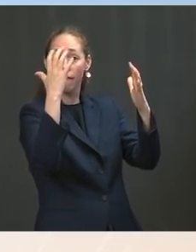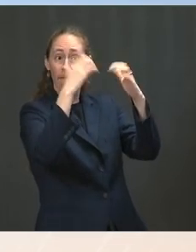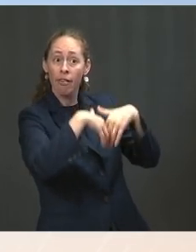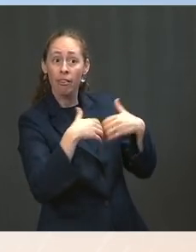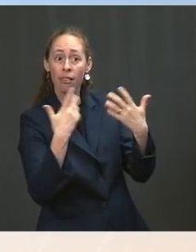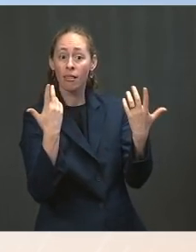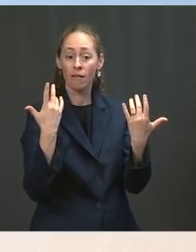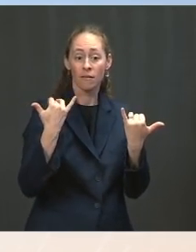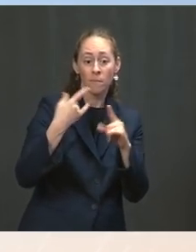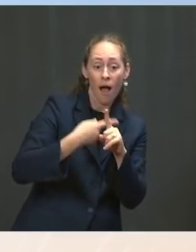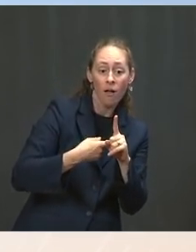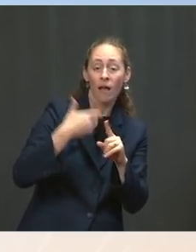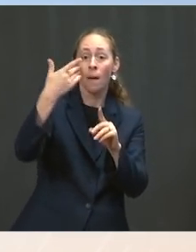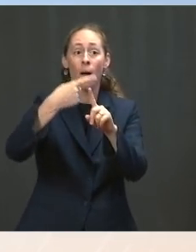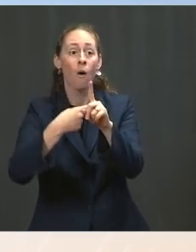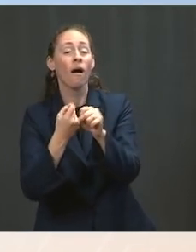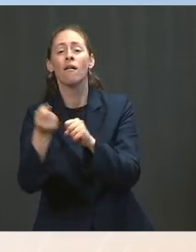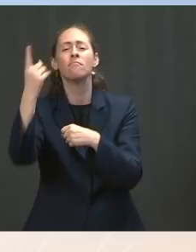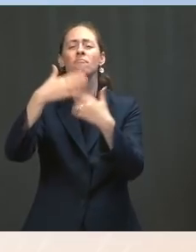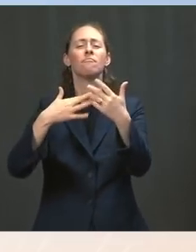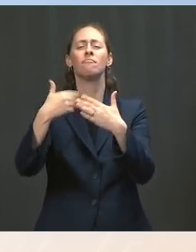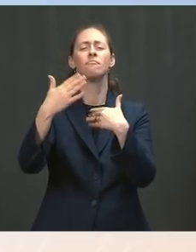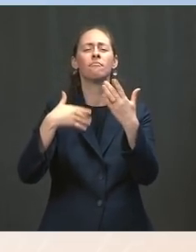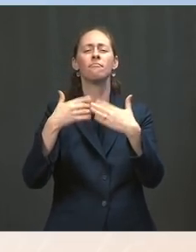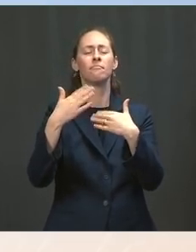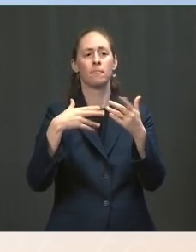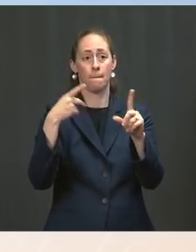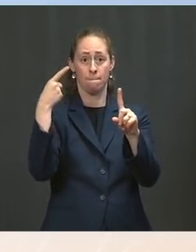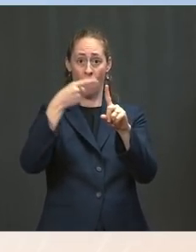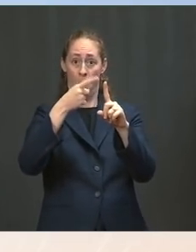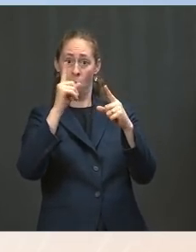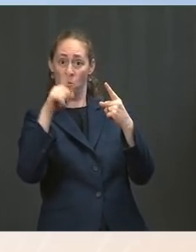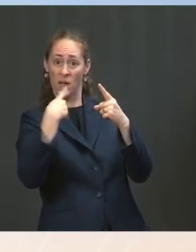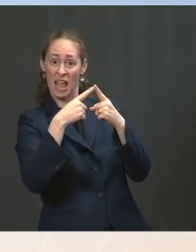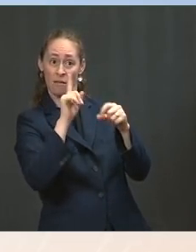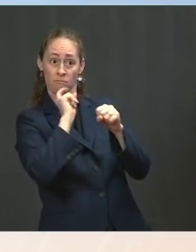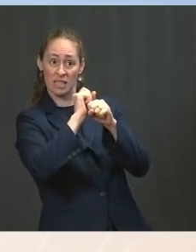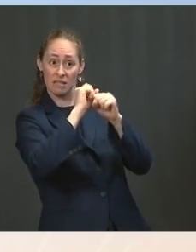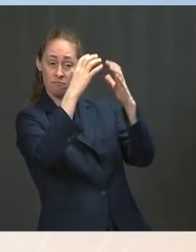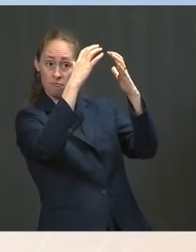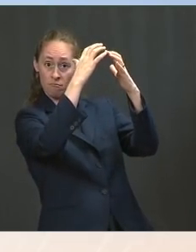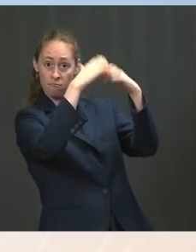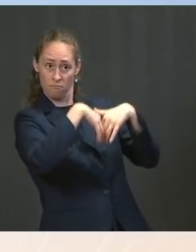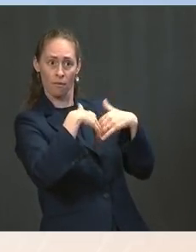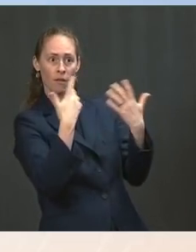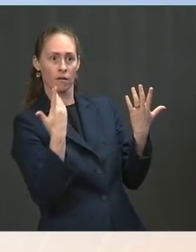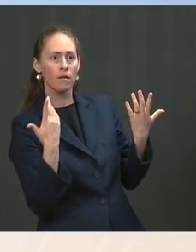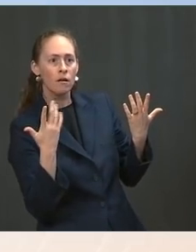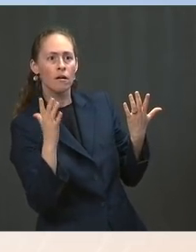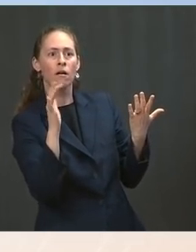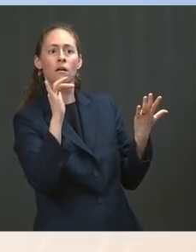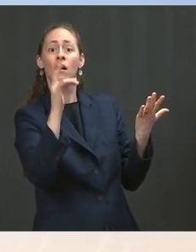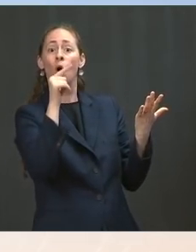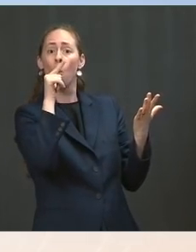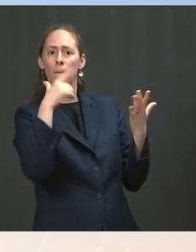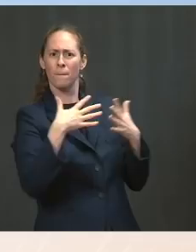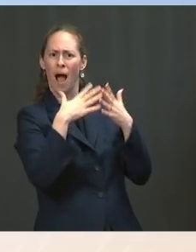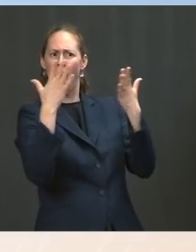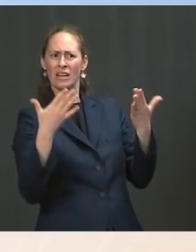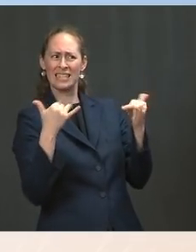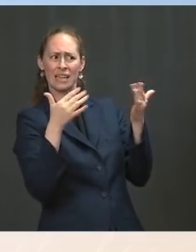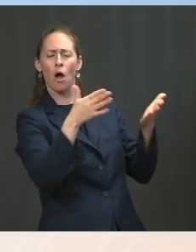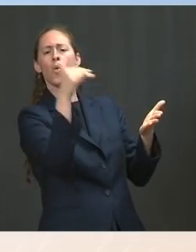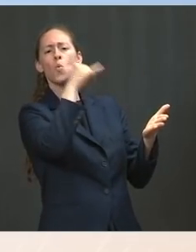the fact is, whenever it fell, there were going to be American citizens in Kabul who needed to be evacuated. There were going to